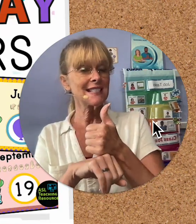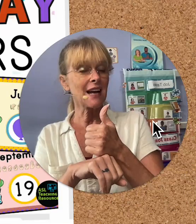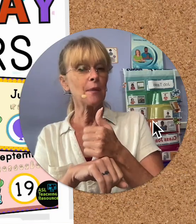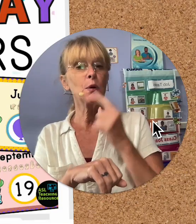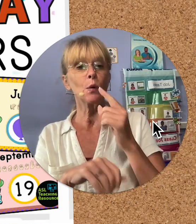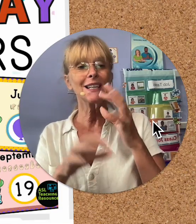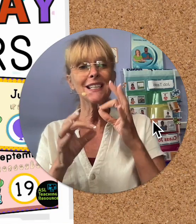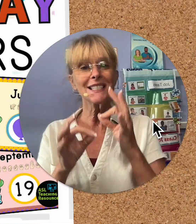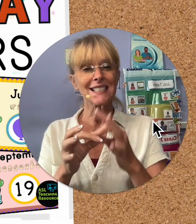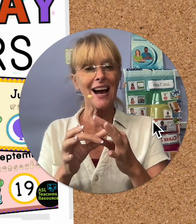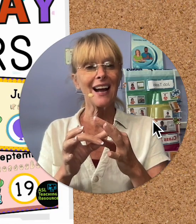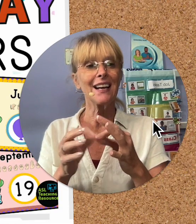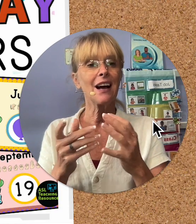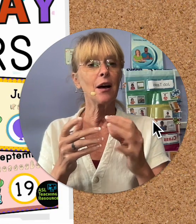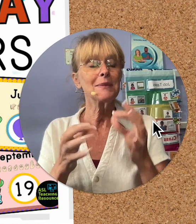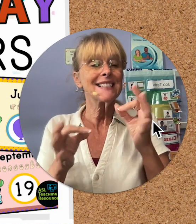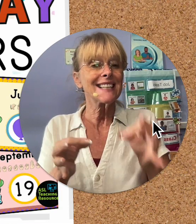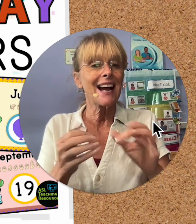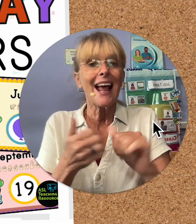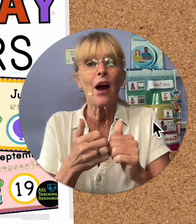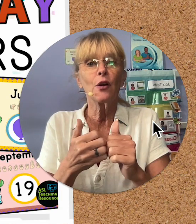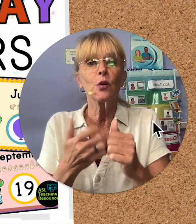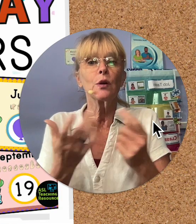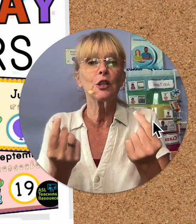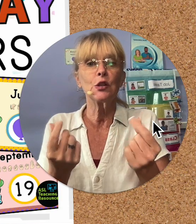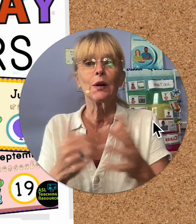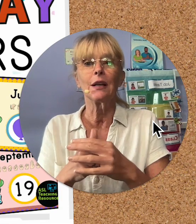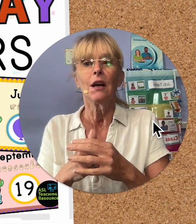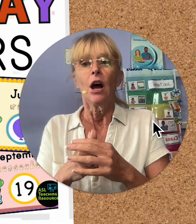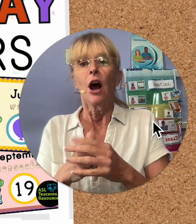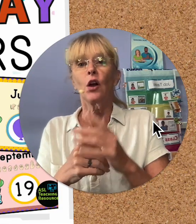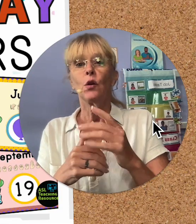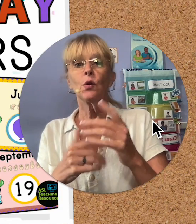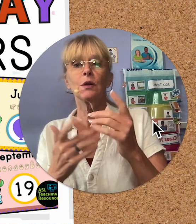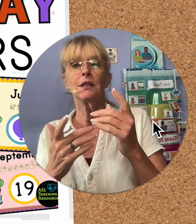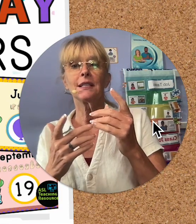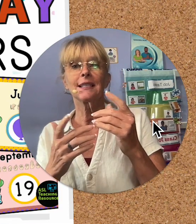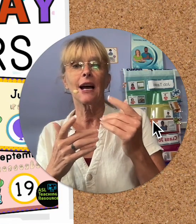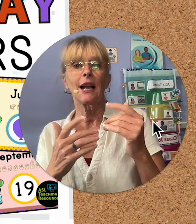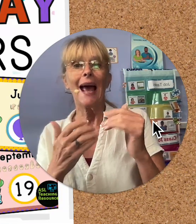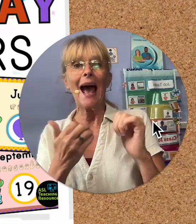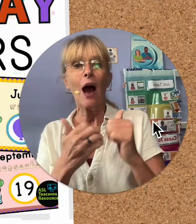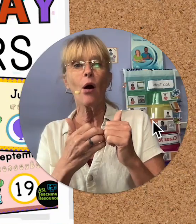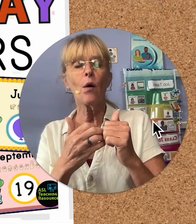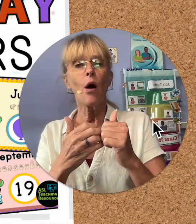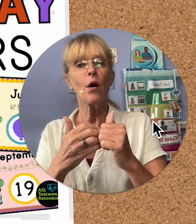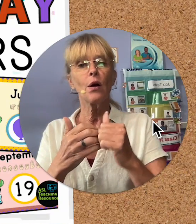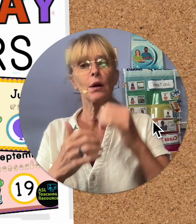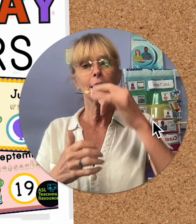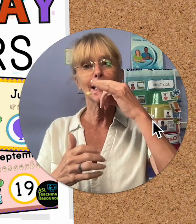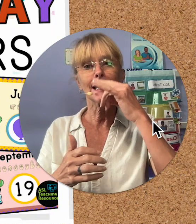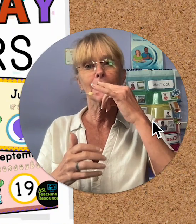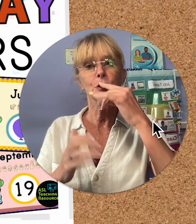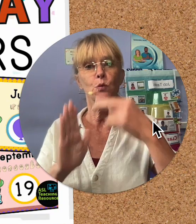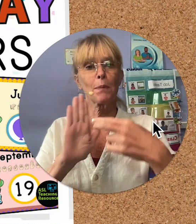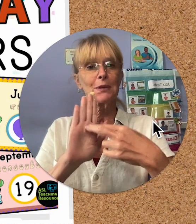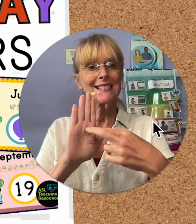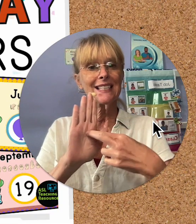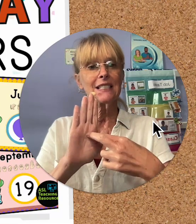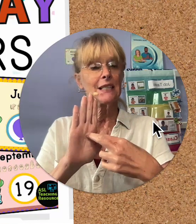set this up, you want to decide how you're going to do it. Are you going to decide how are the